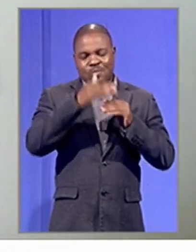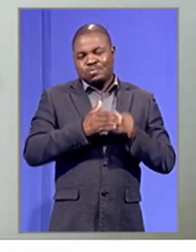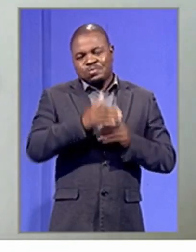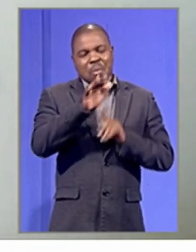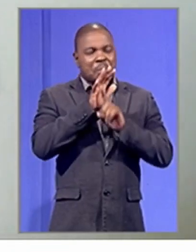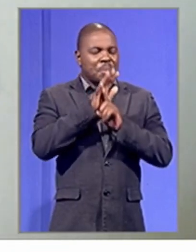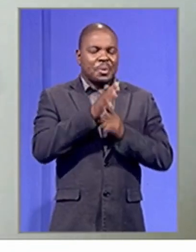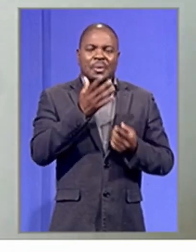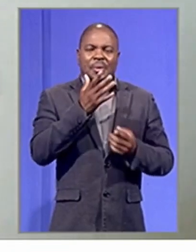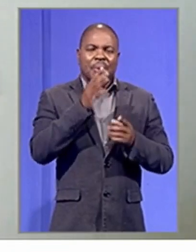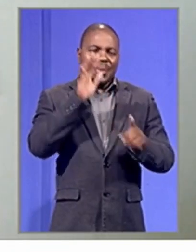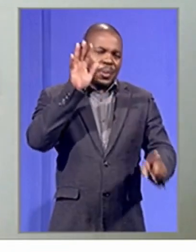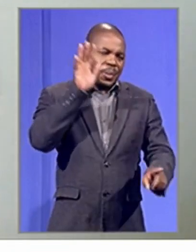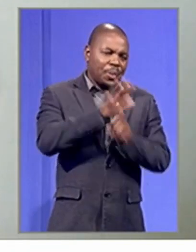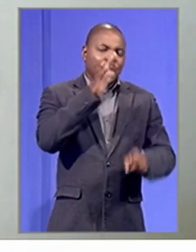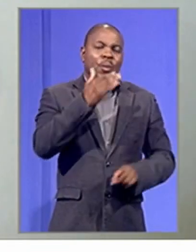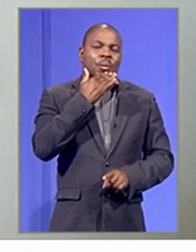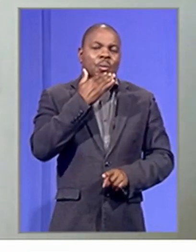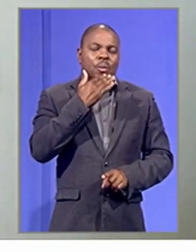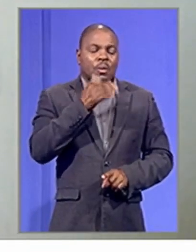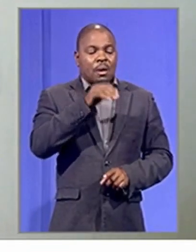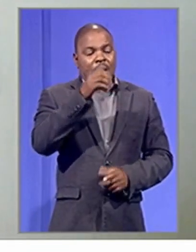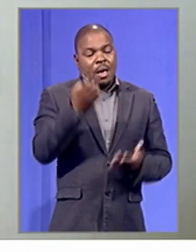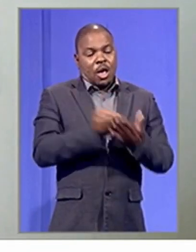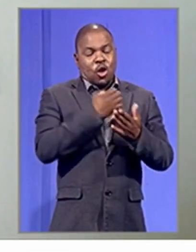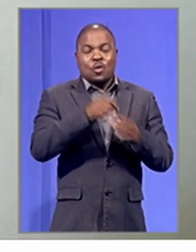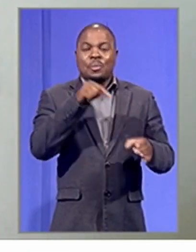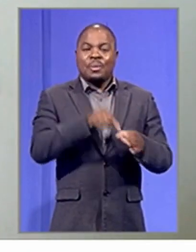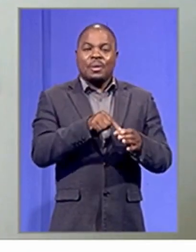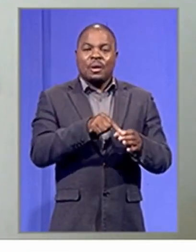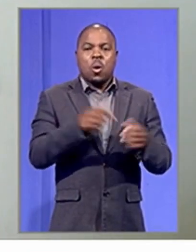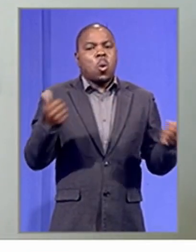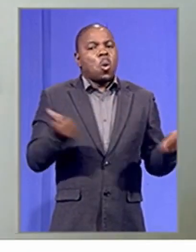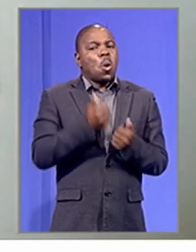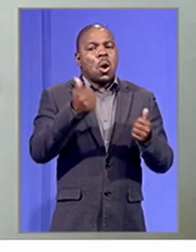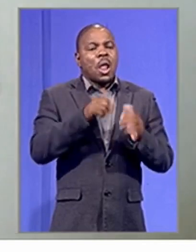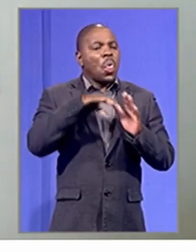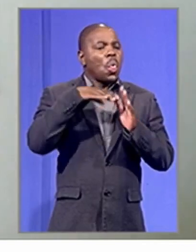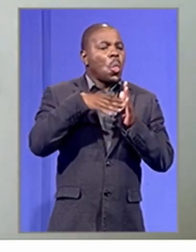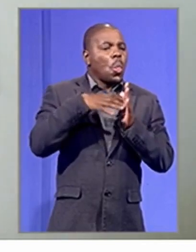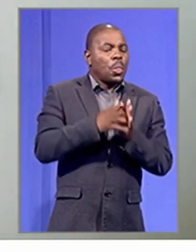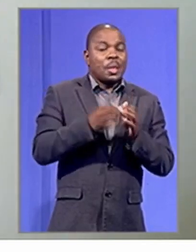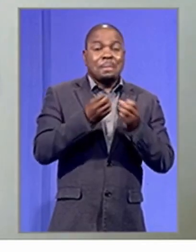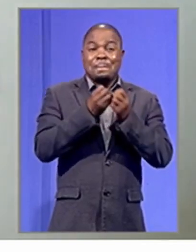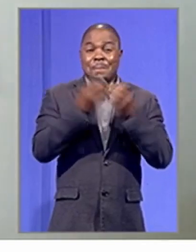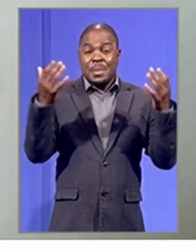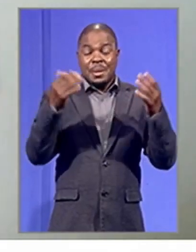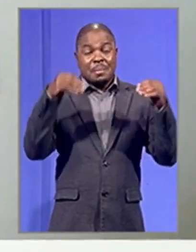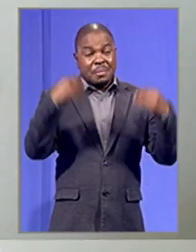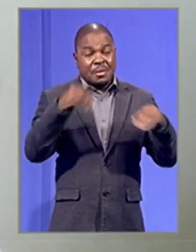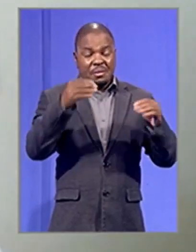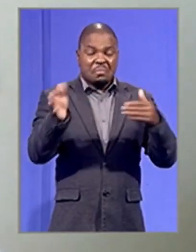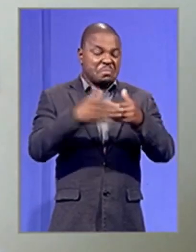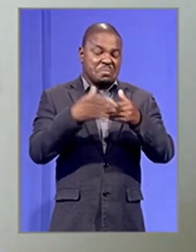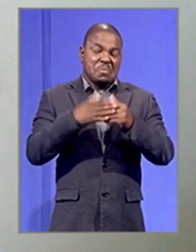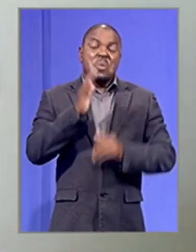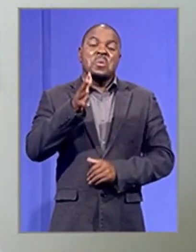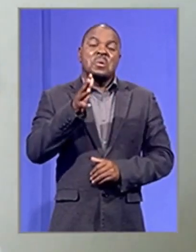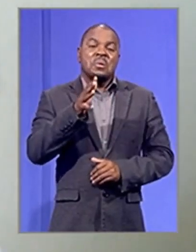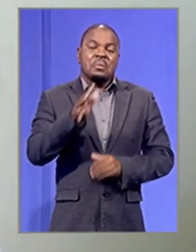the already damaged economy. Many businesses will close their doors.